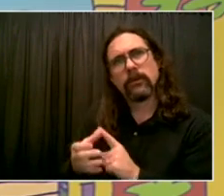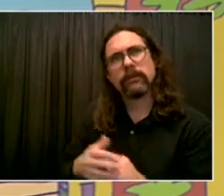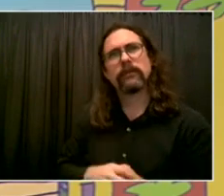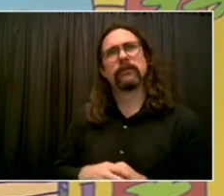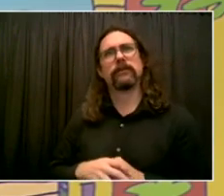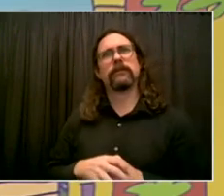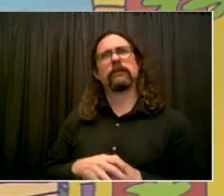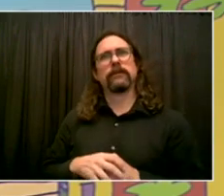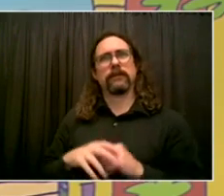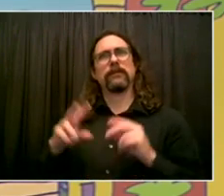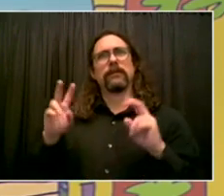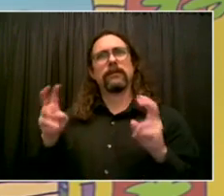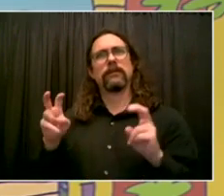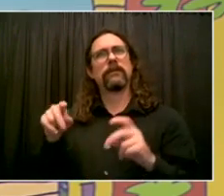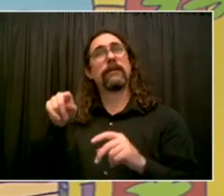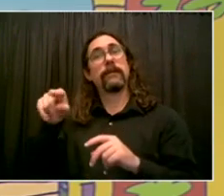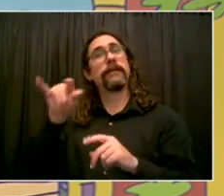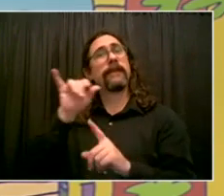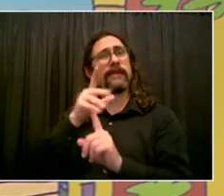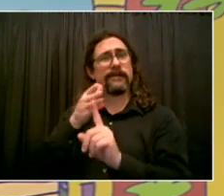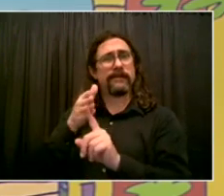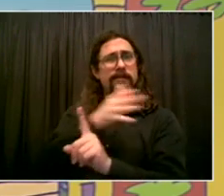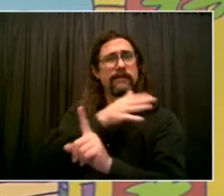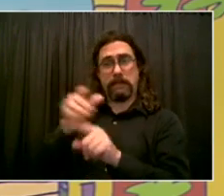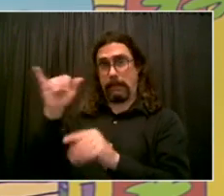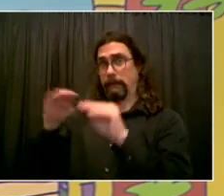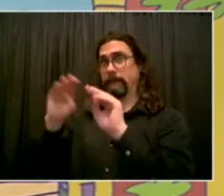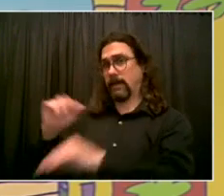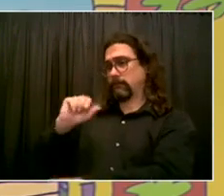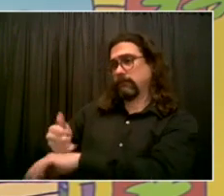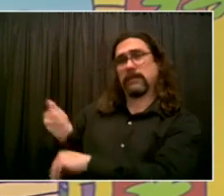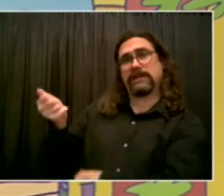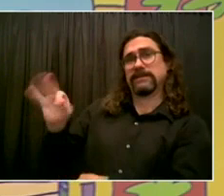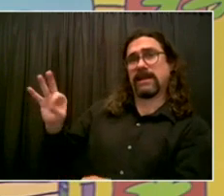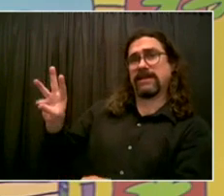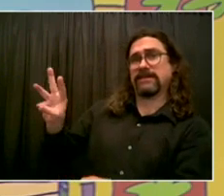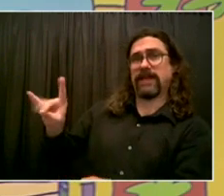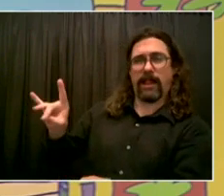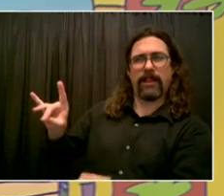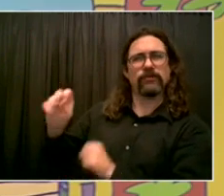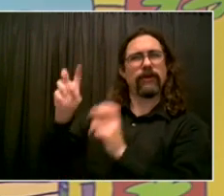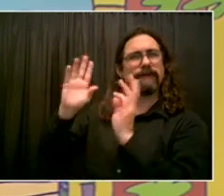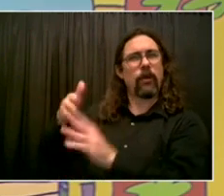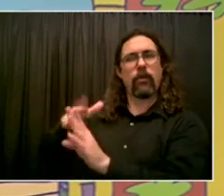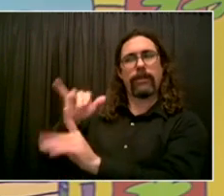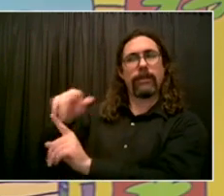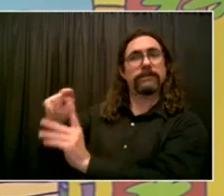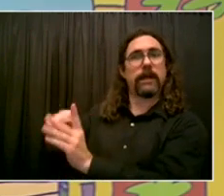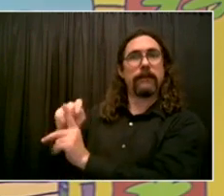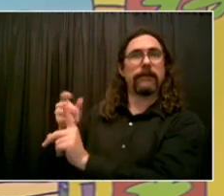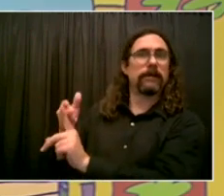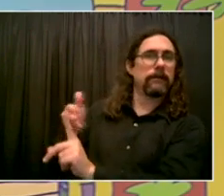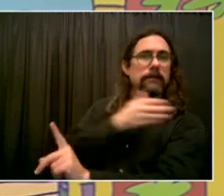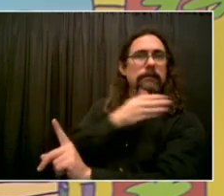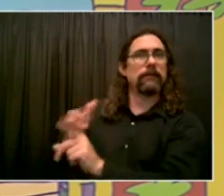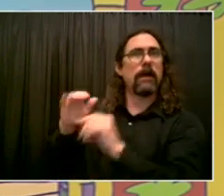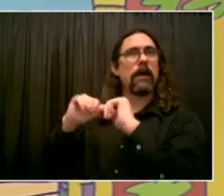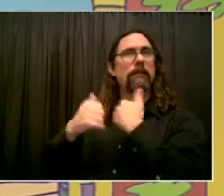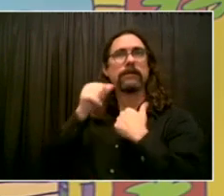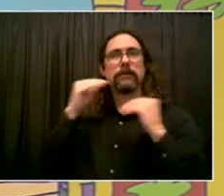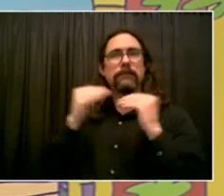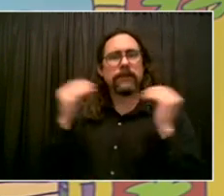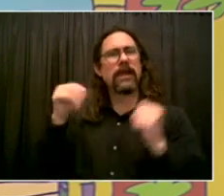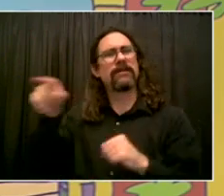to protect a culture that has so often been not just misunderstood, but ignored and